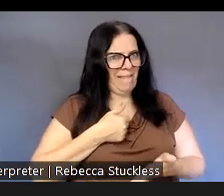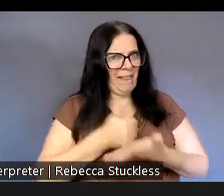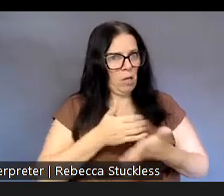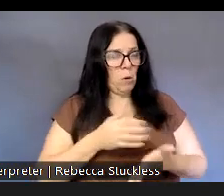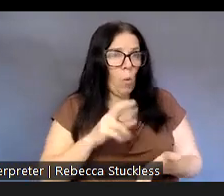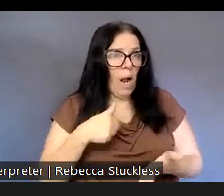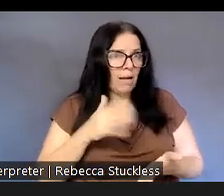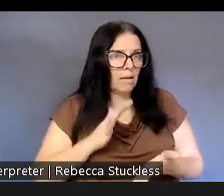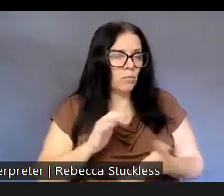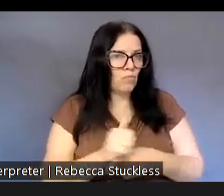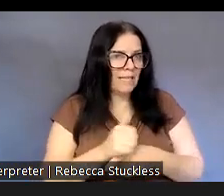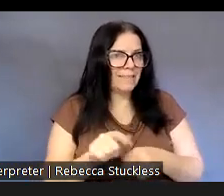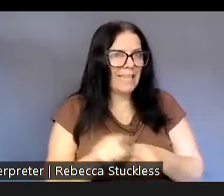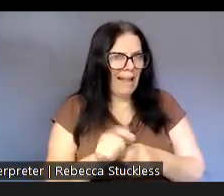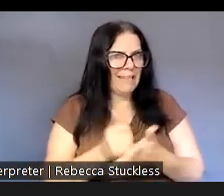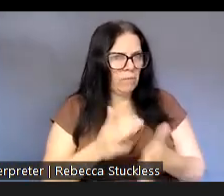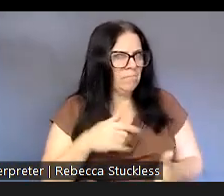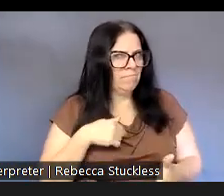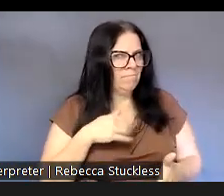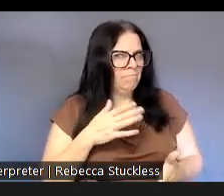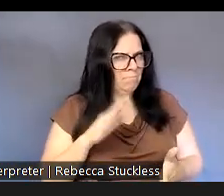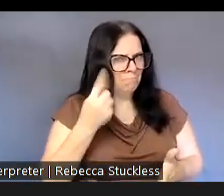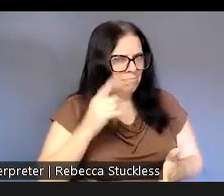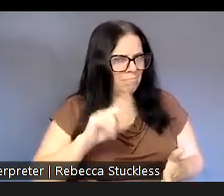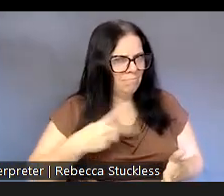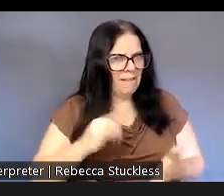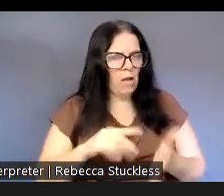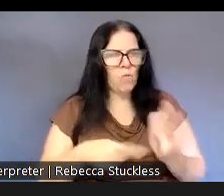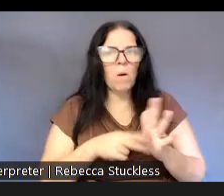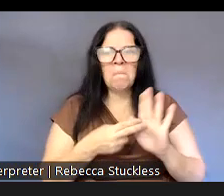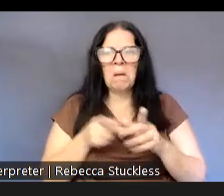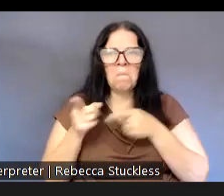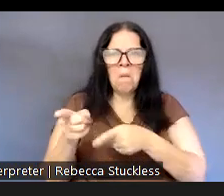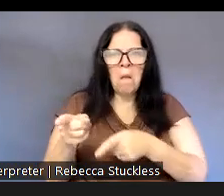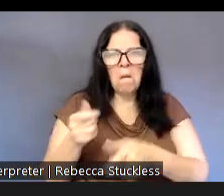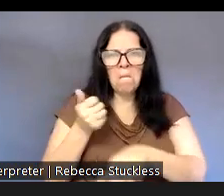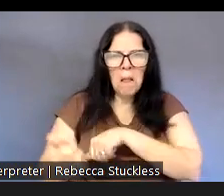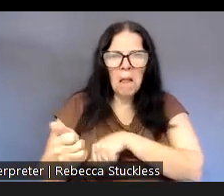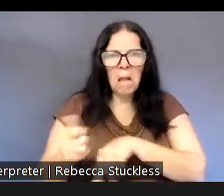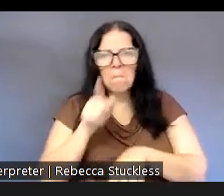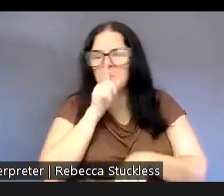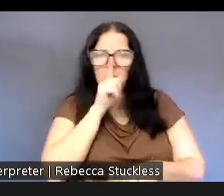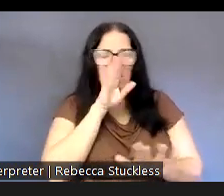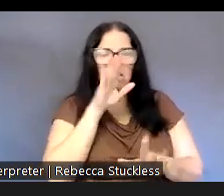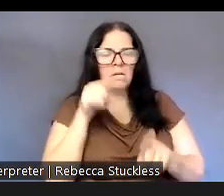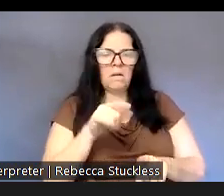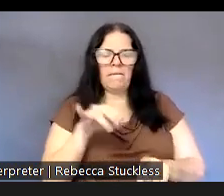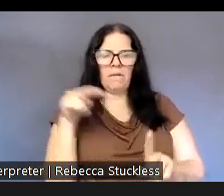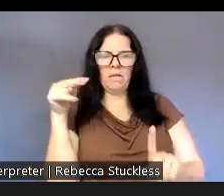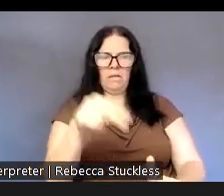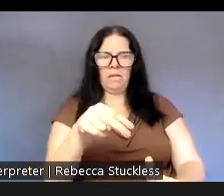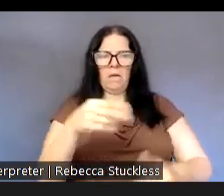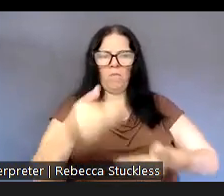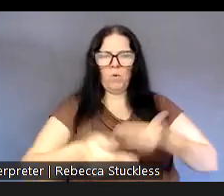as one. So this isn't about beating up on therapists. It's just about expressing